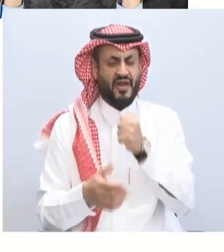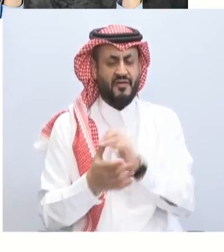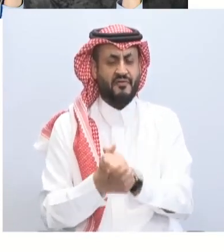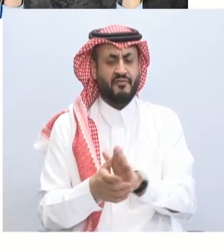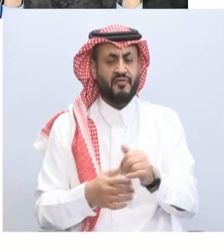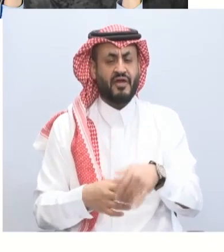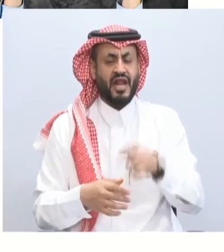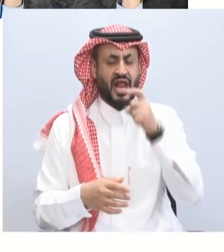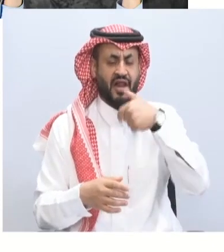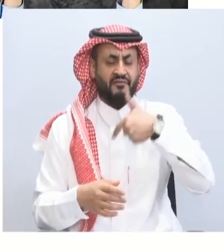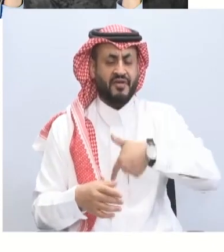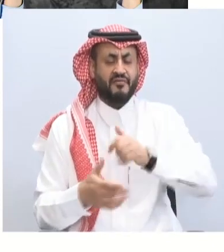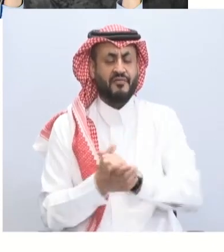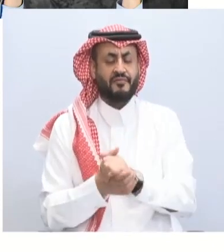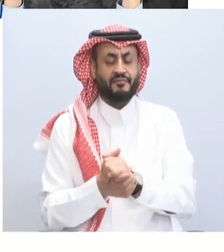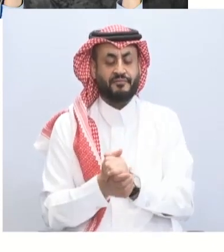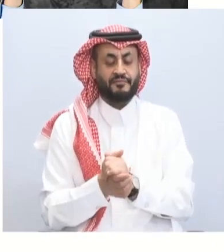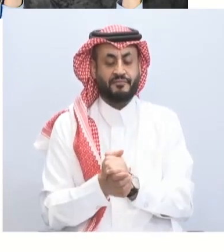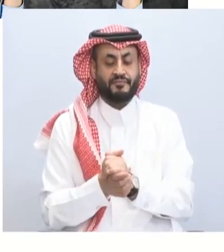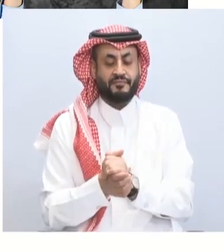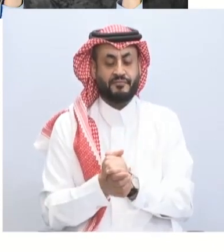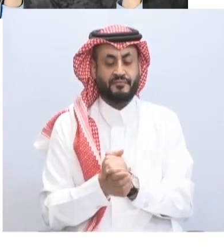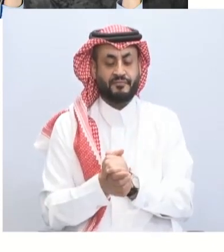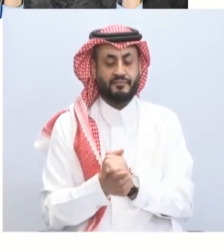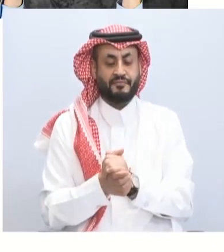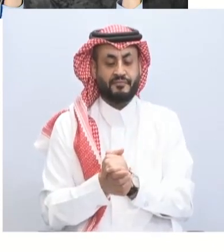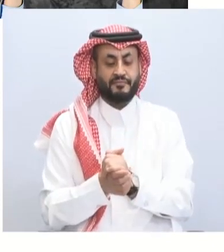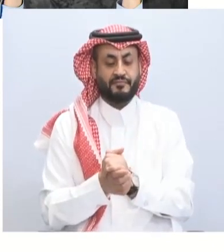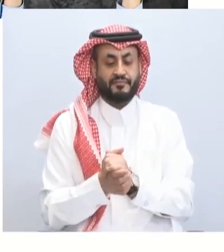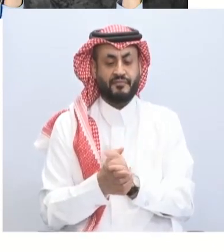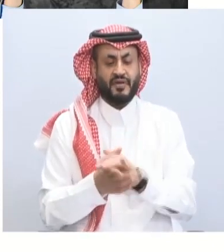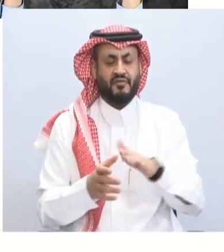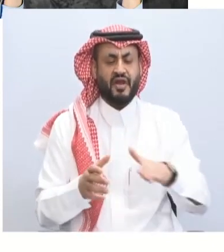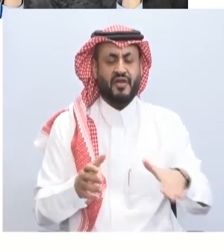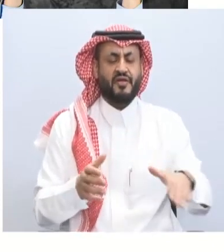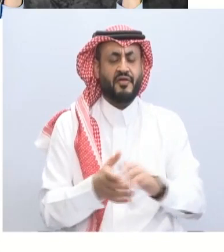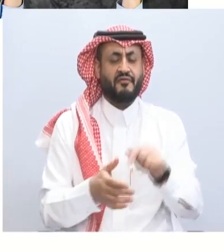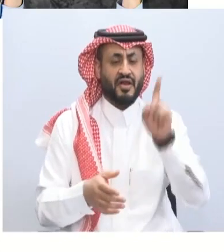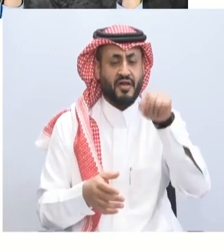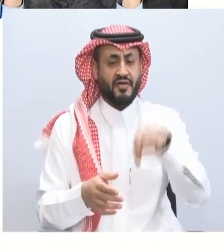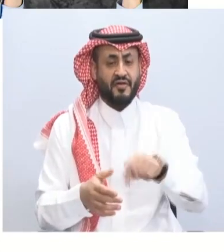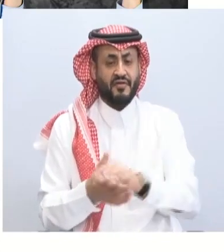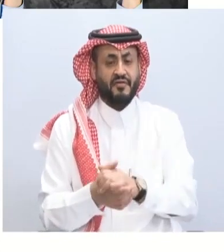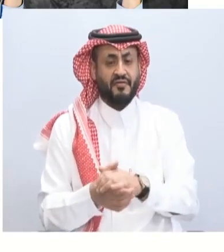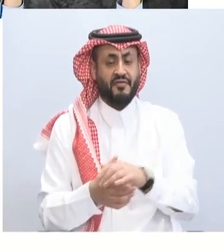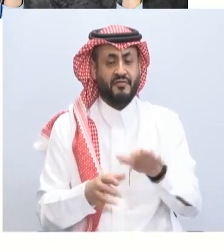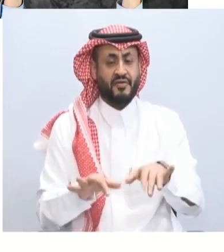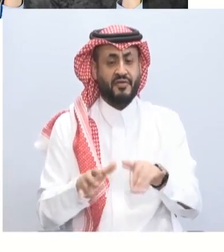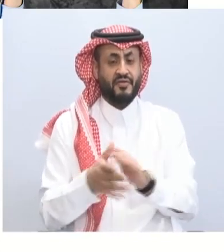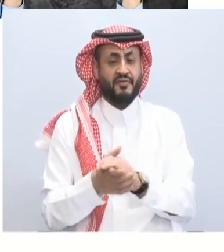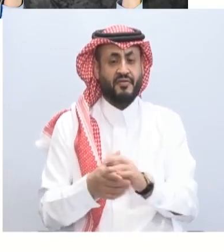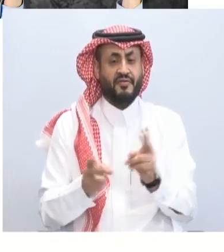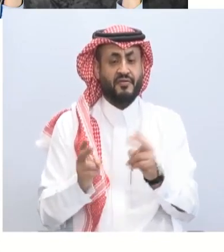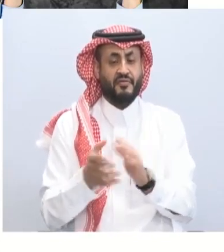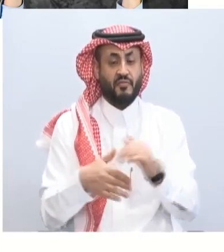for communication beyond cyberspace. Interestingly, young people nowadays take cyberspace for granted and